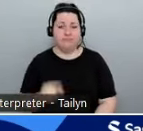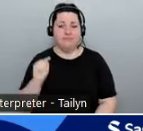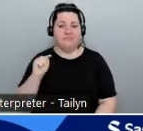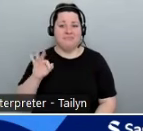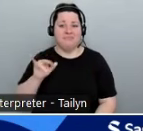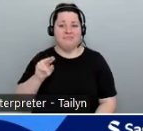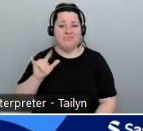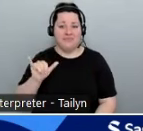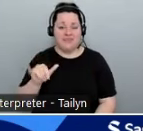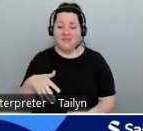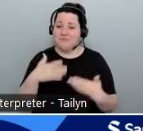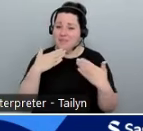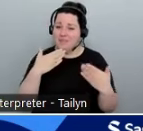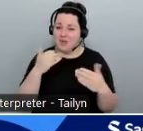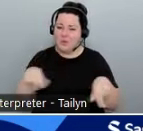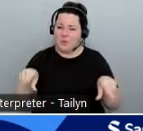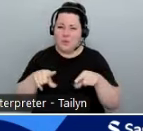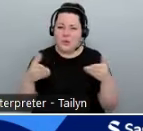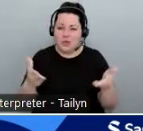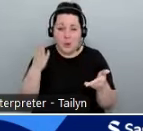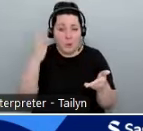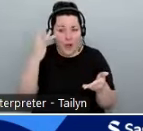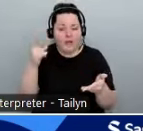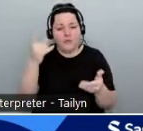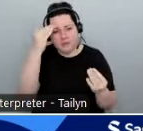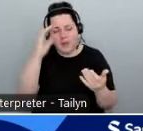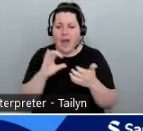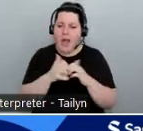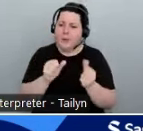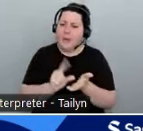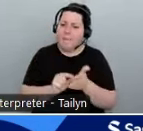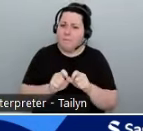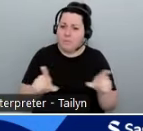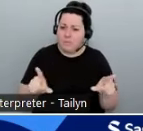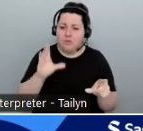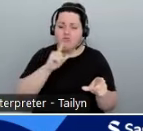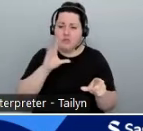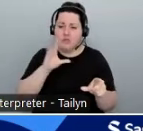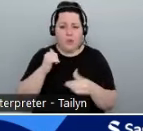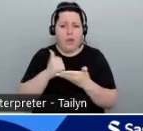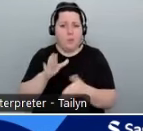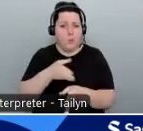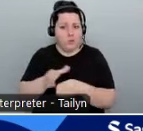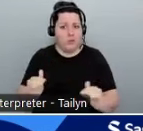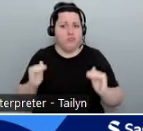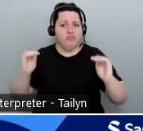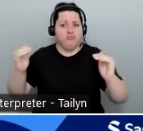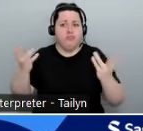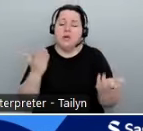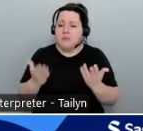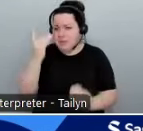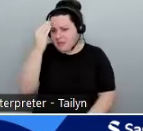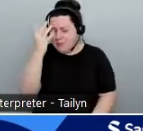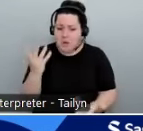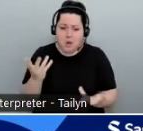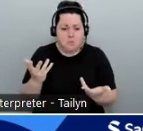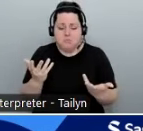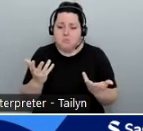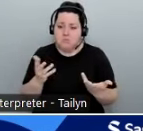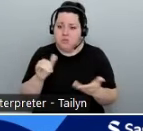So all of you are here because you're thinking about how to get published in a way that will advance your career. Maybe you're considering how to share the results